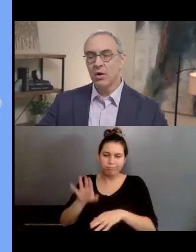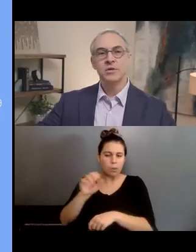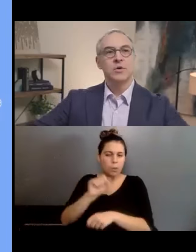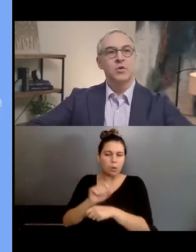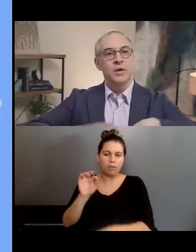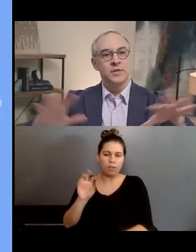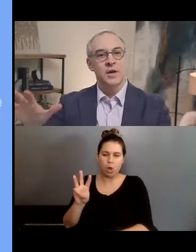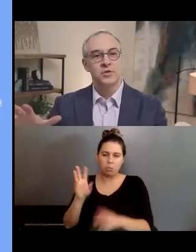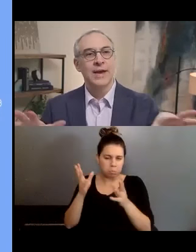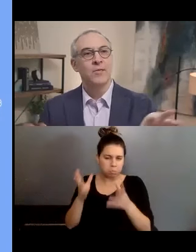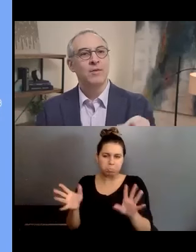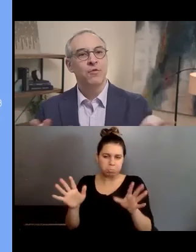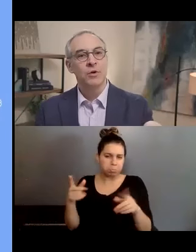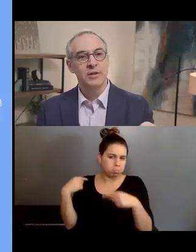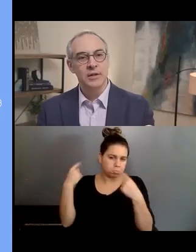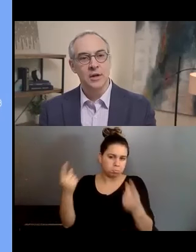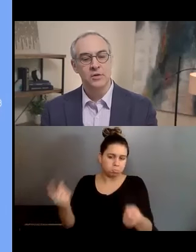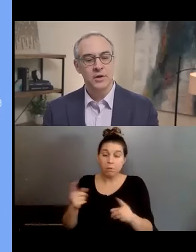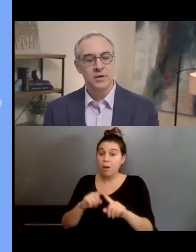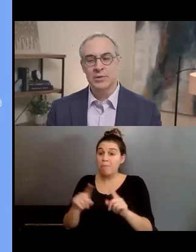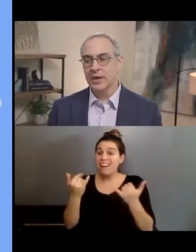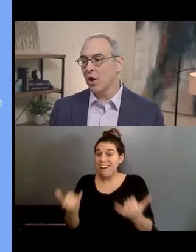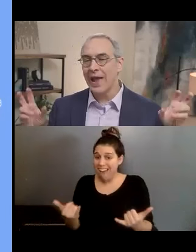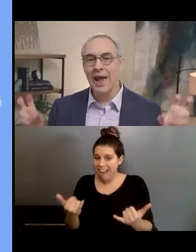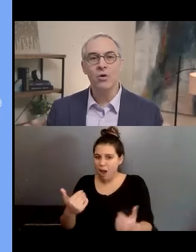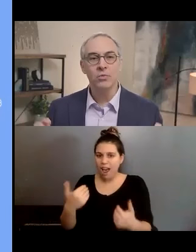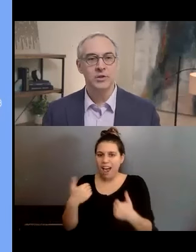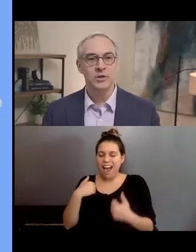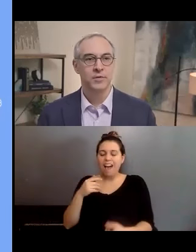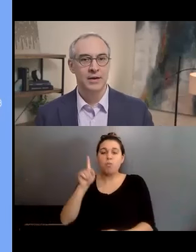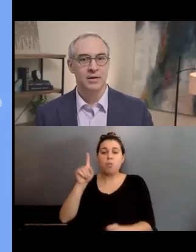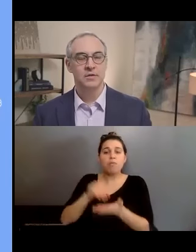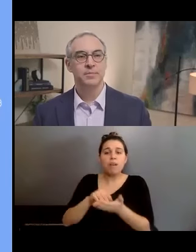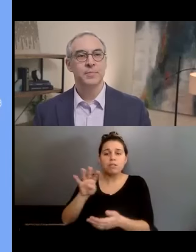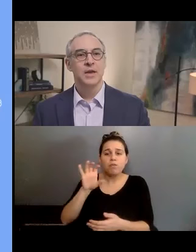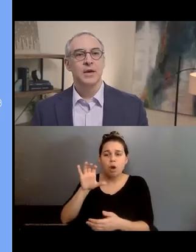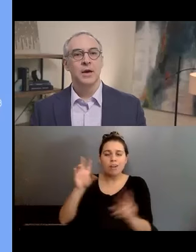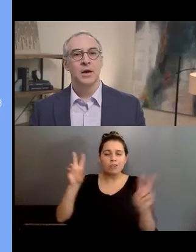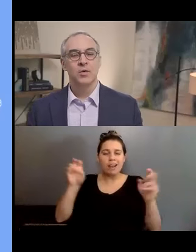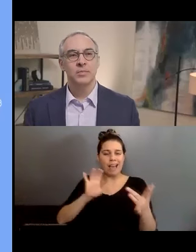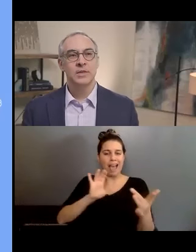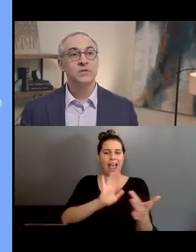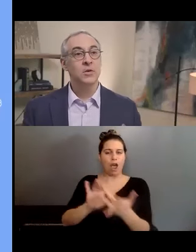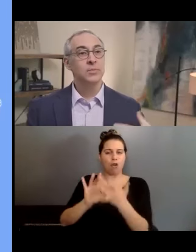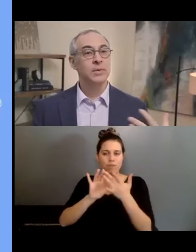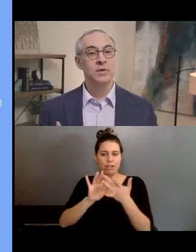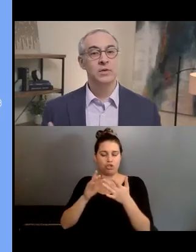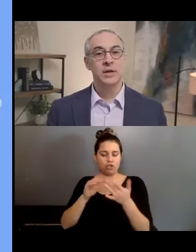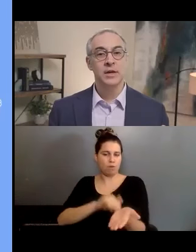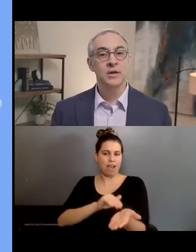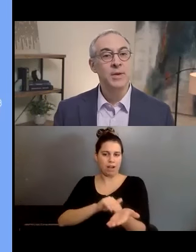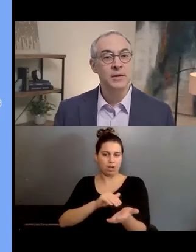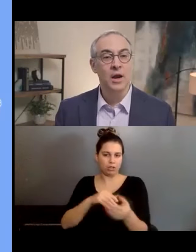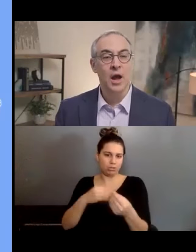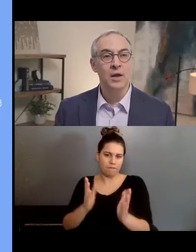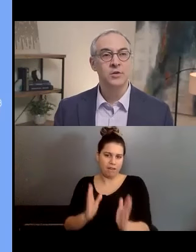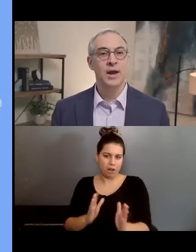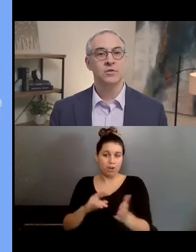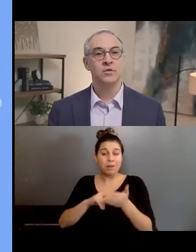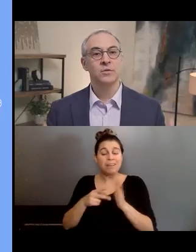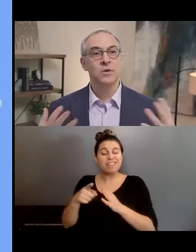then also across the country, they have about 1,400 of what they call outreach providers. These are basically